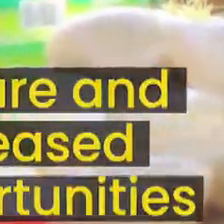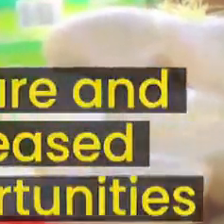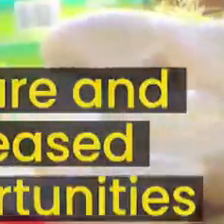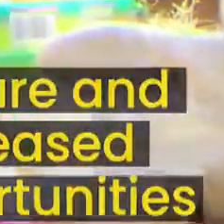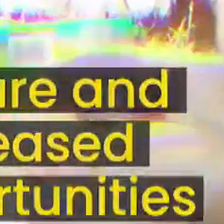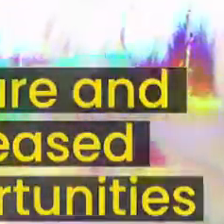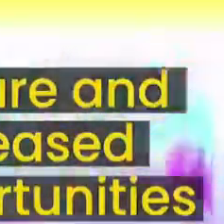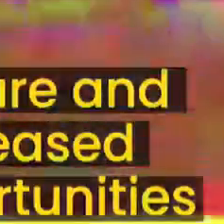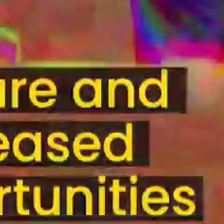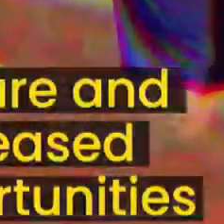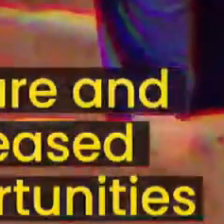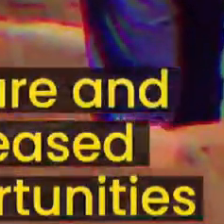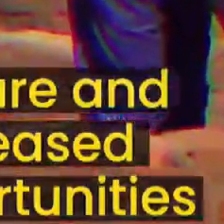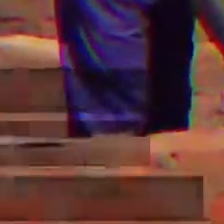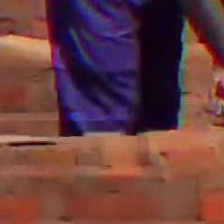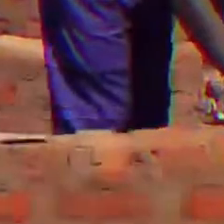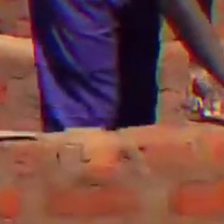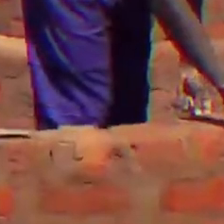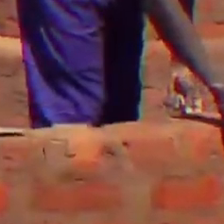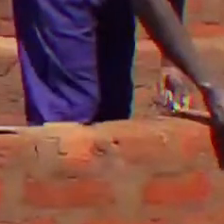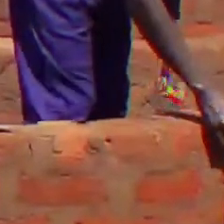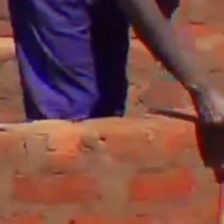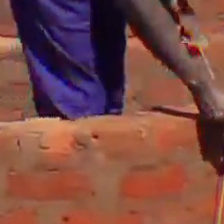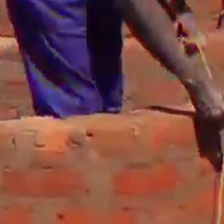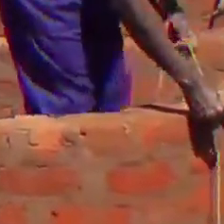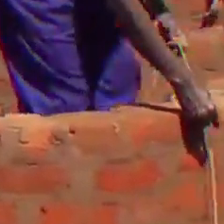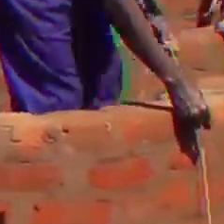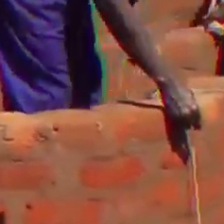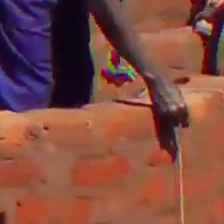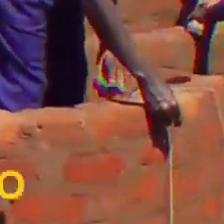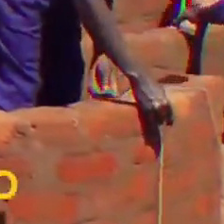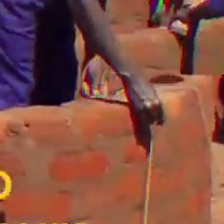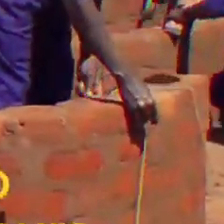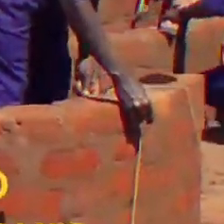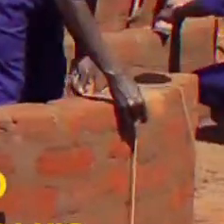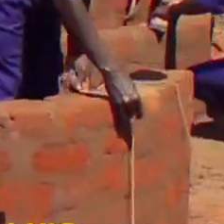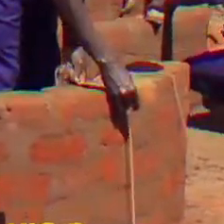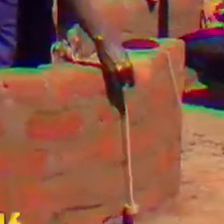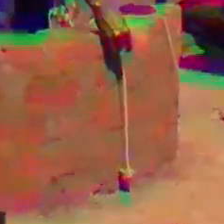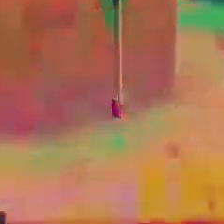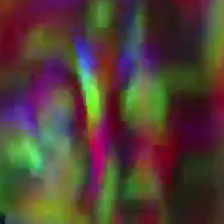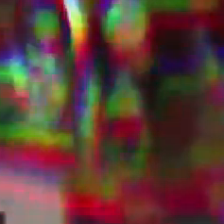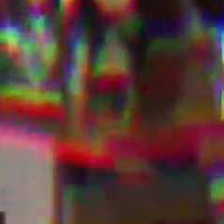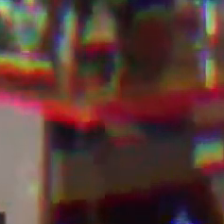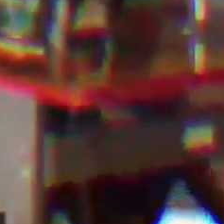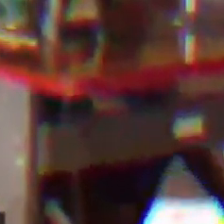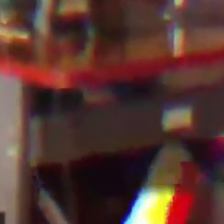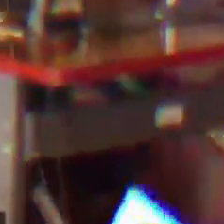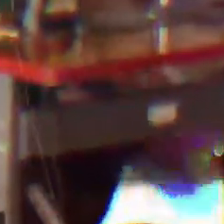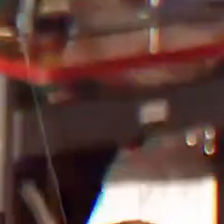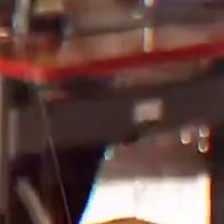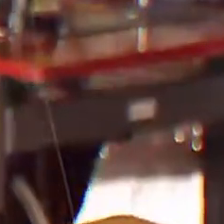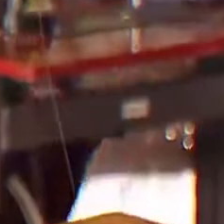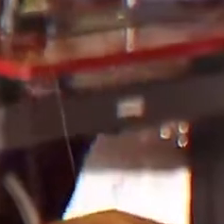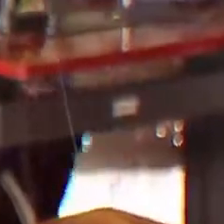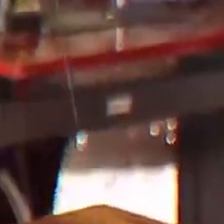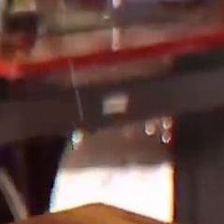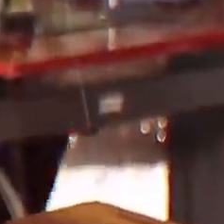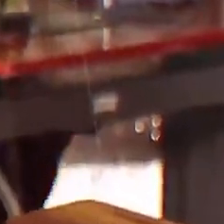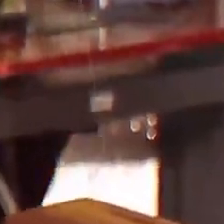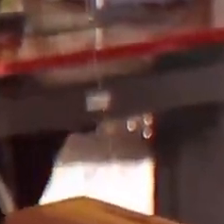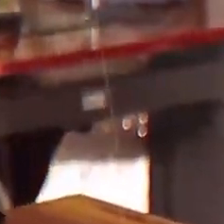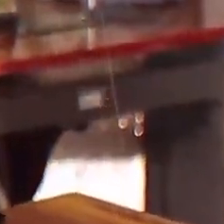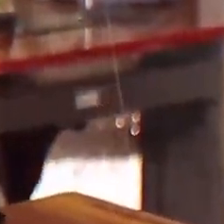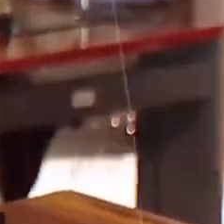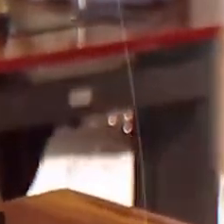employment opportunities, and household incomes. Regardless of how you choose to celebrate, make sure you give yourself